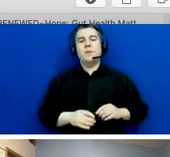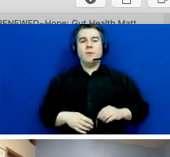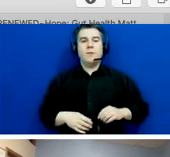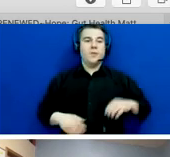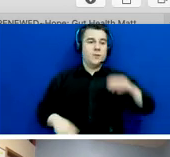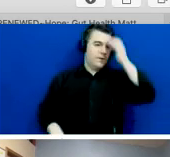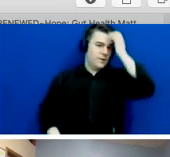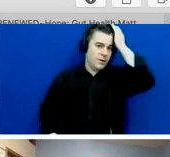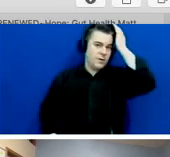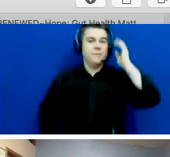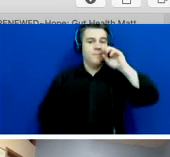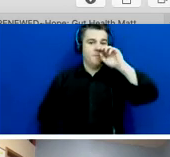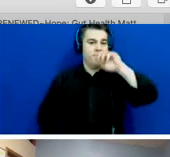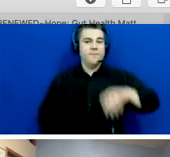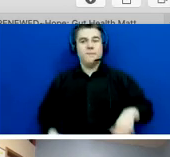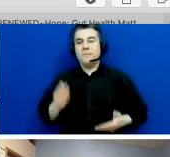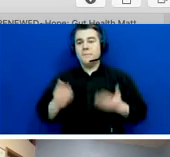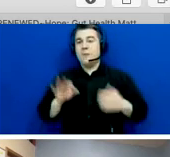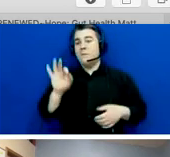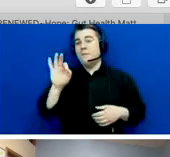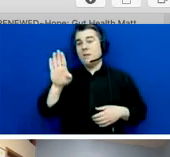Maybe just try refreshing the Facebook page. Okay.